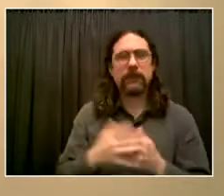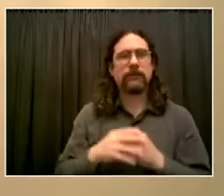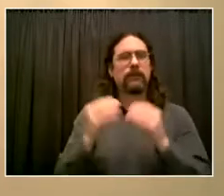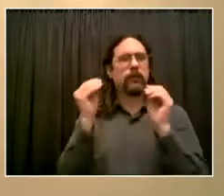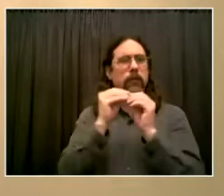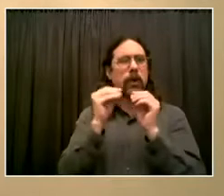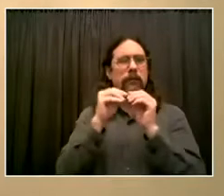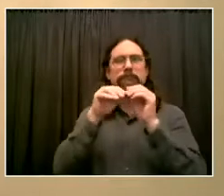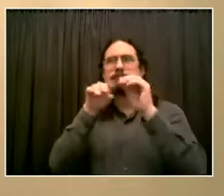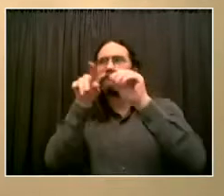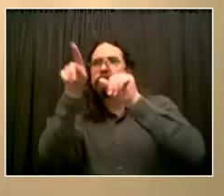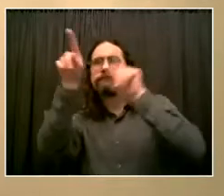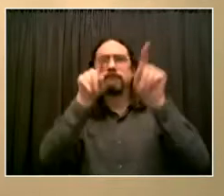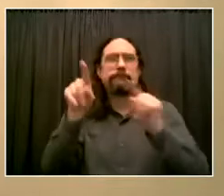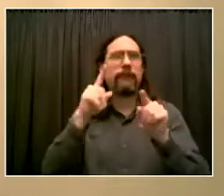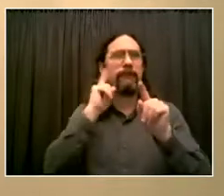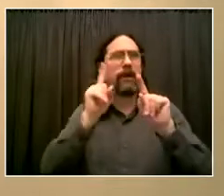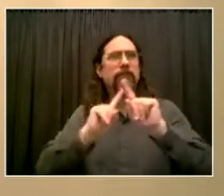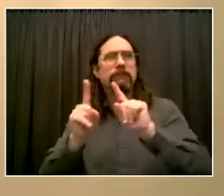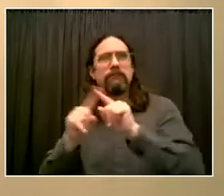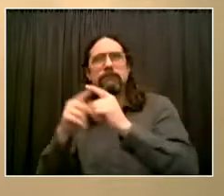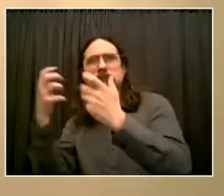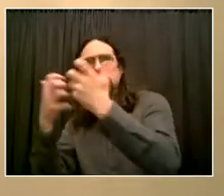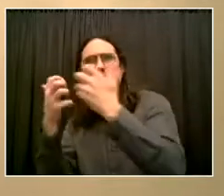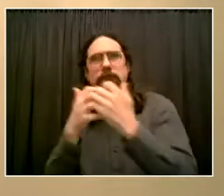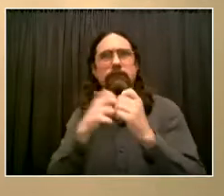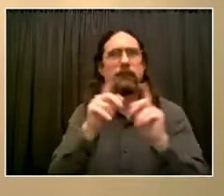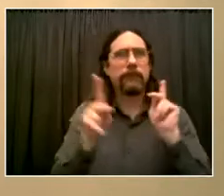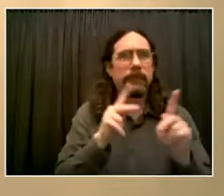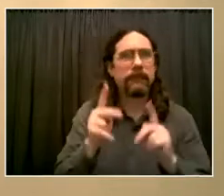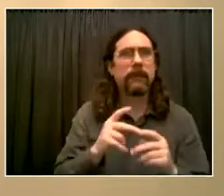And so that call center number that the mayor mentioned,